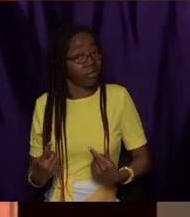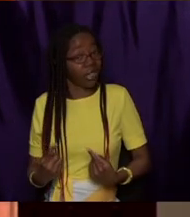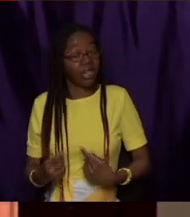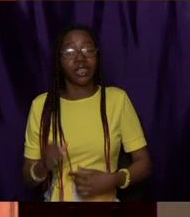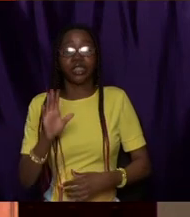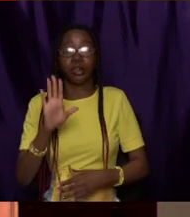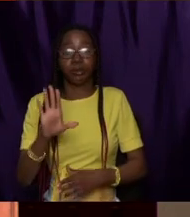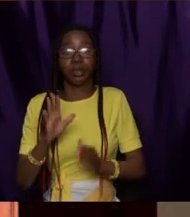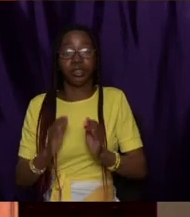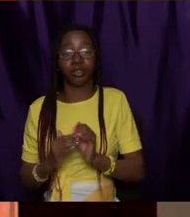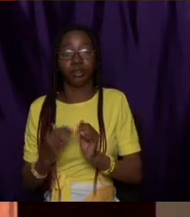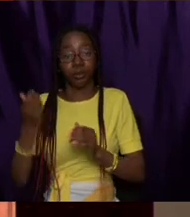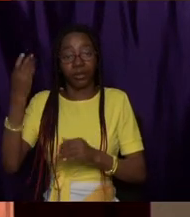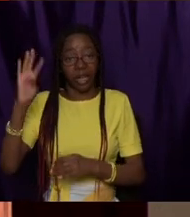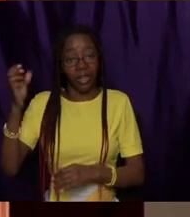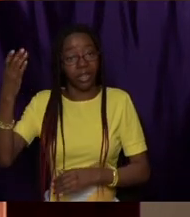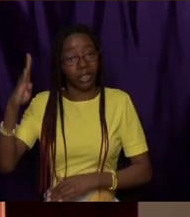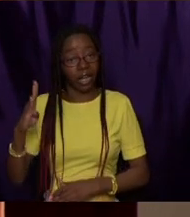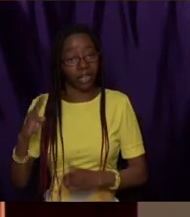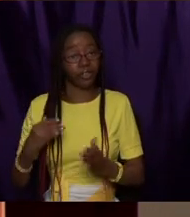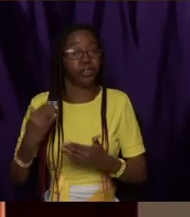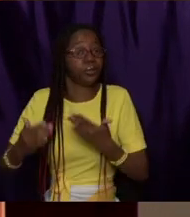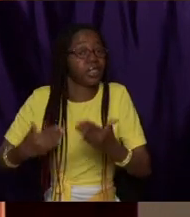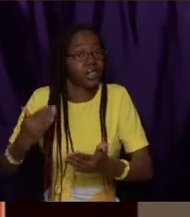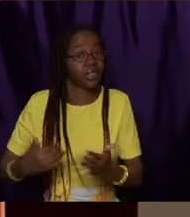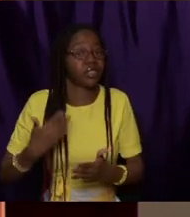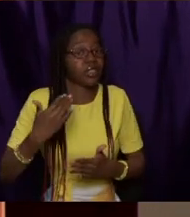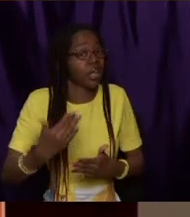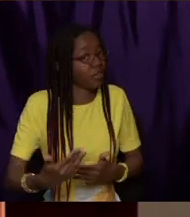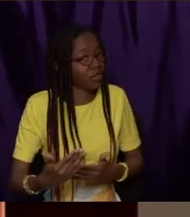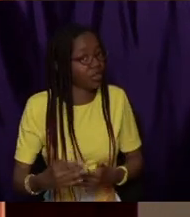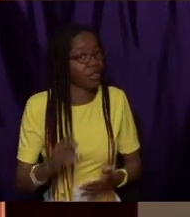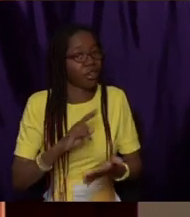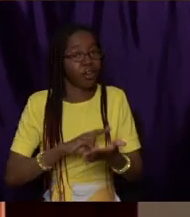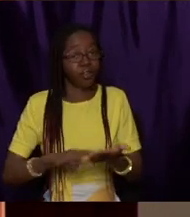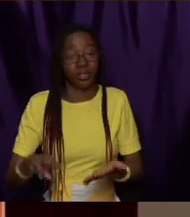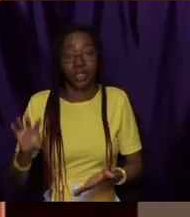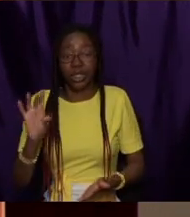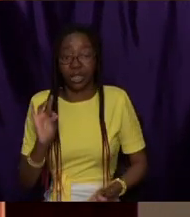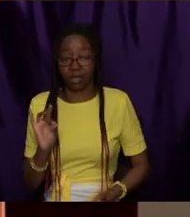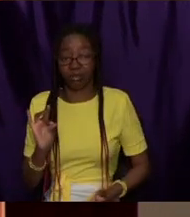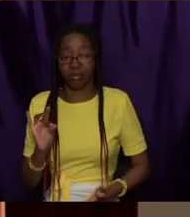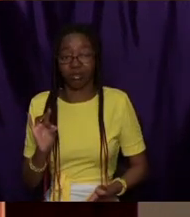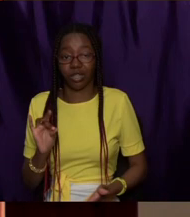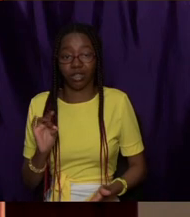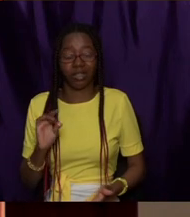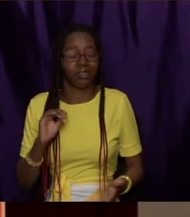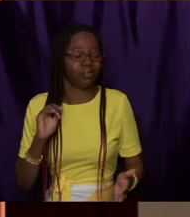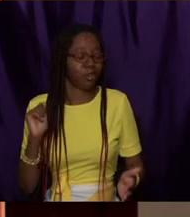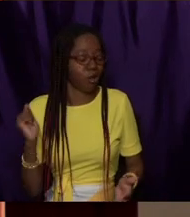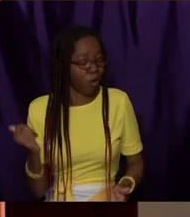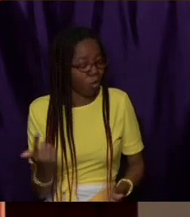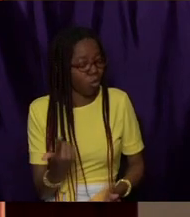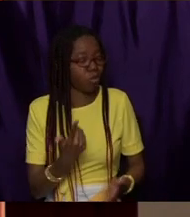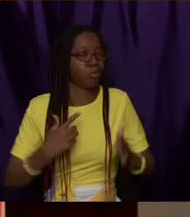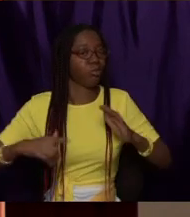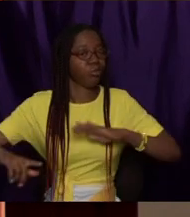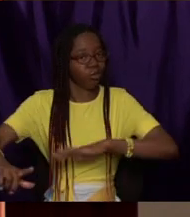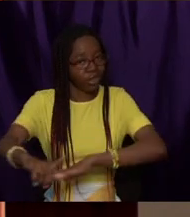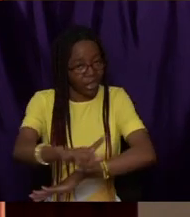your God and the God of your descendants after you. Listen to verse 8. The whole land of